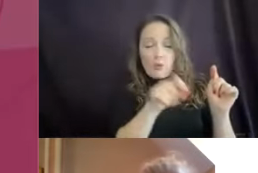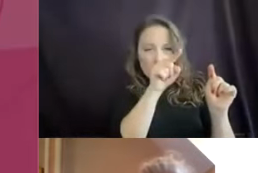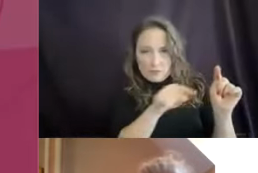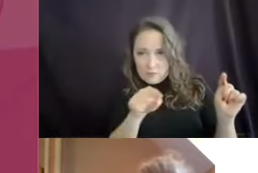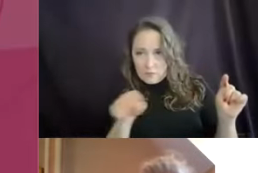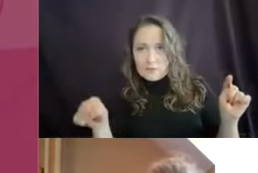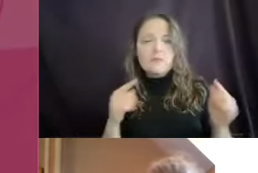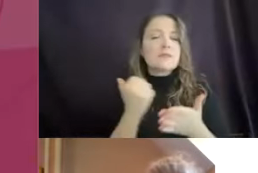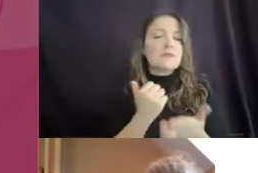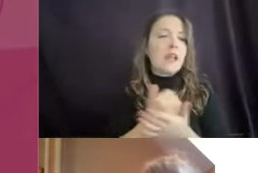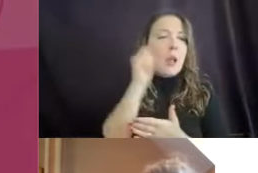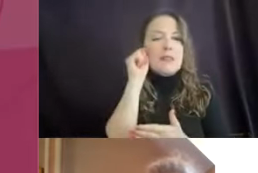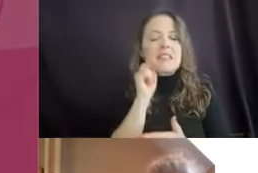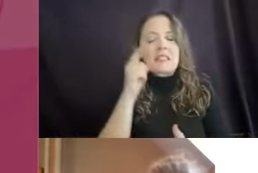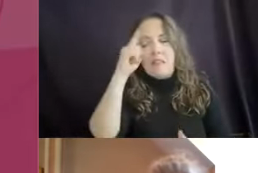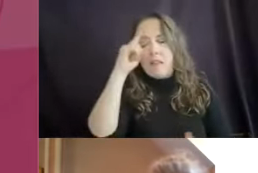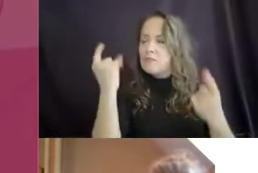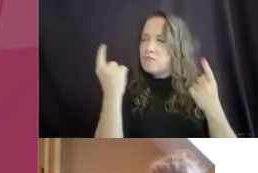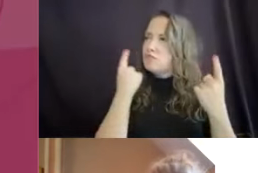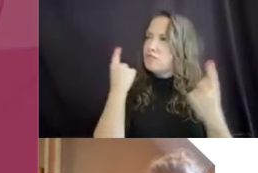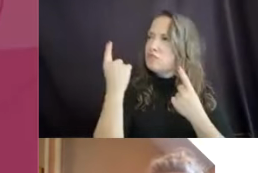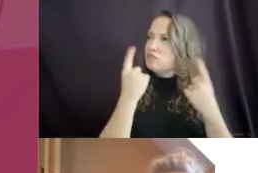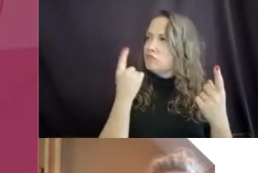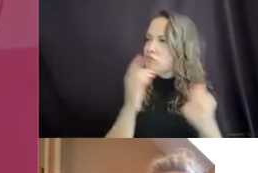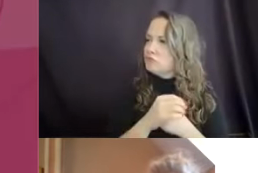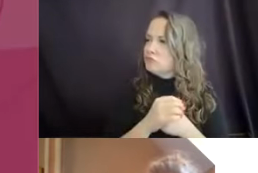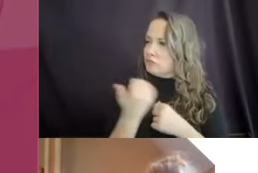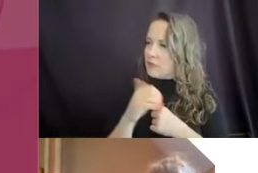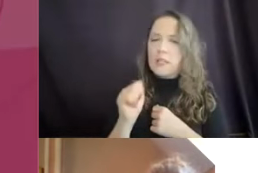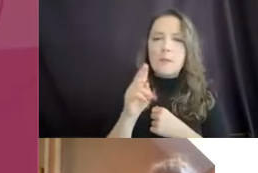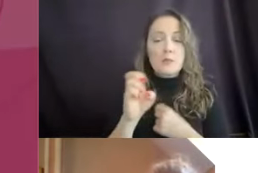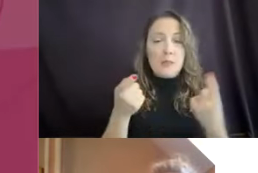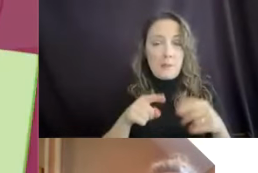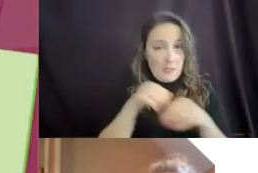about whether there are signs of abuse in their own relationships.